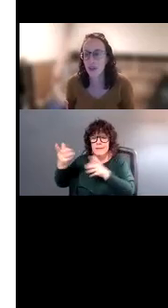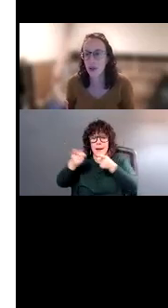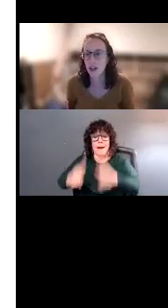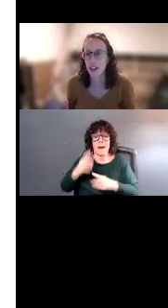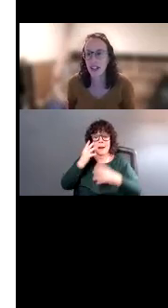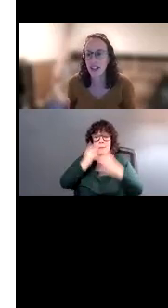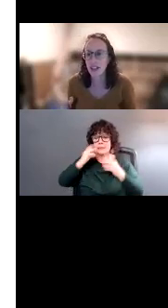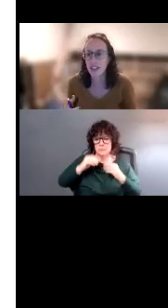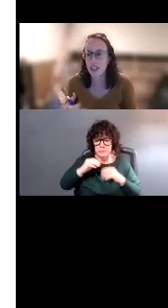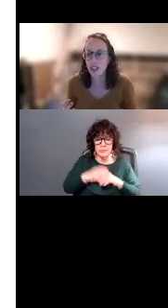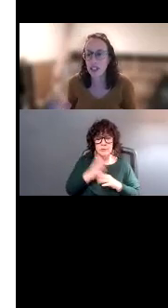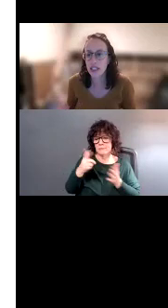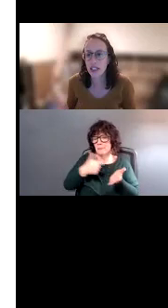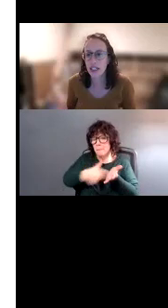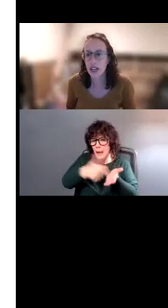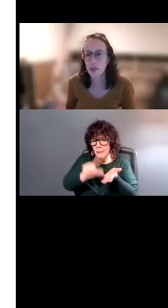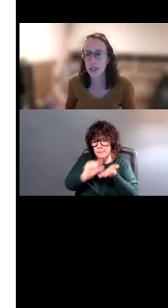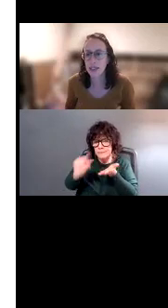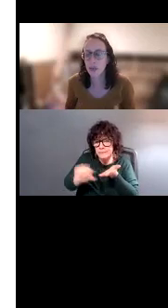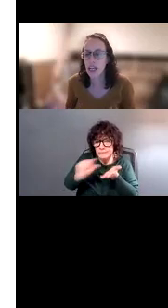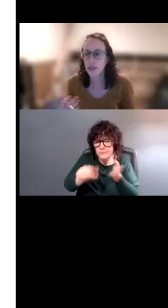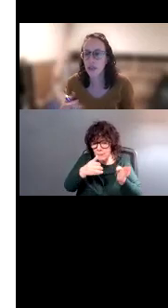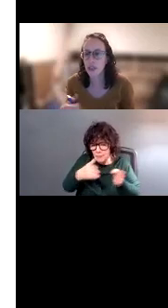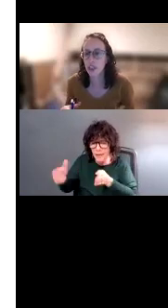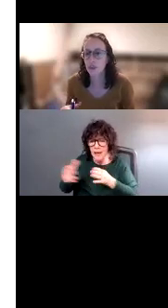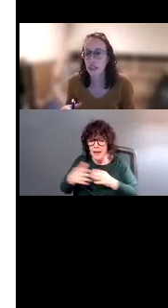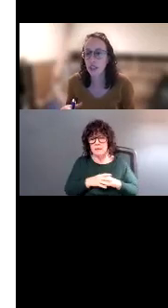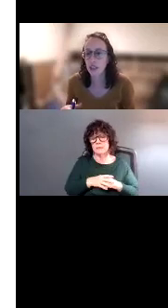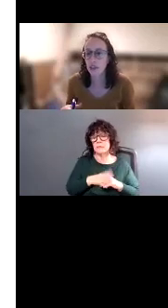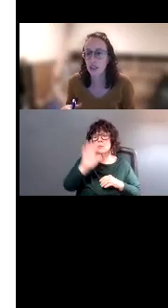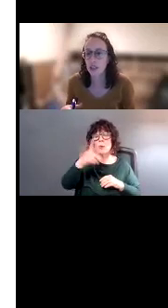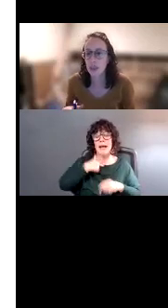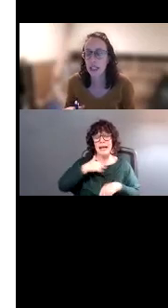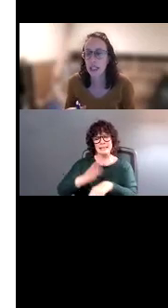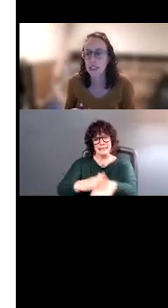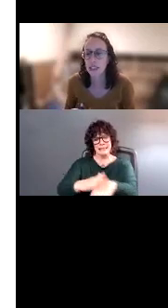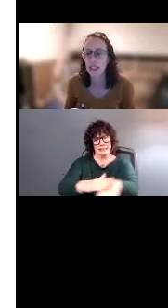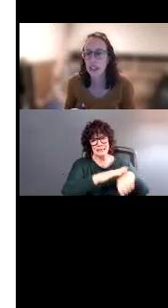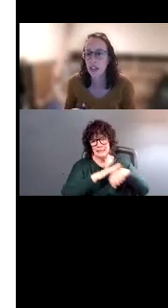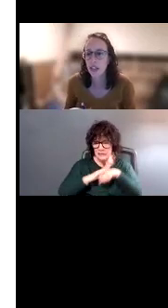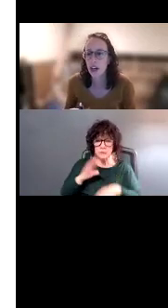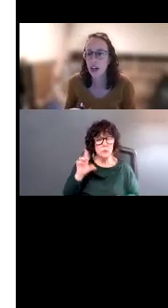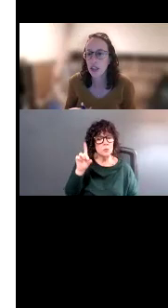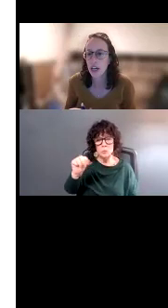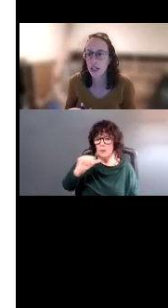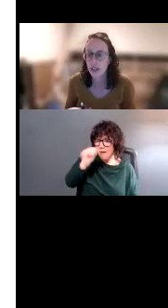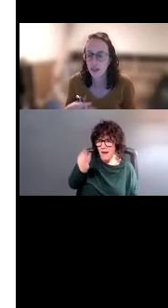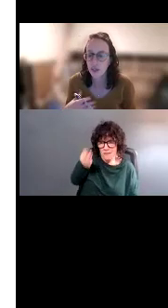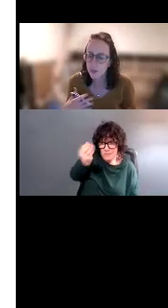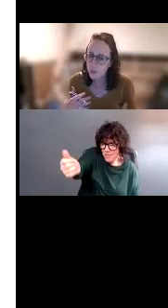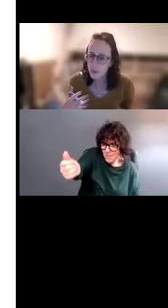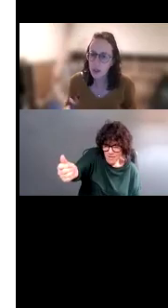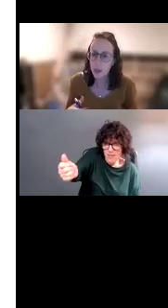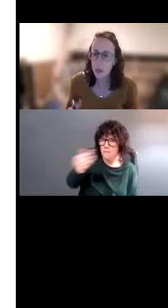money to utility companies without doing your research first, because there are a lot